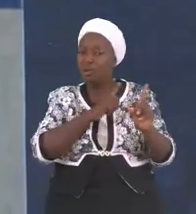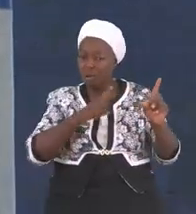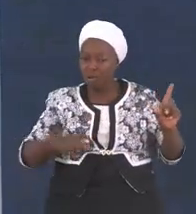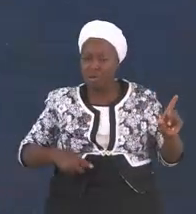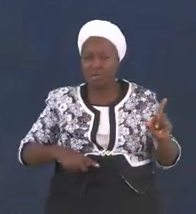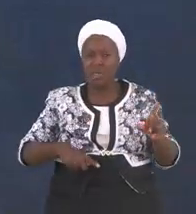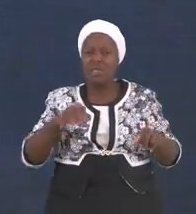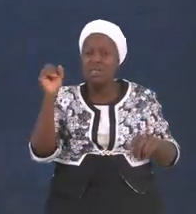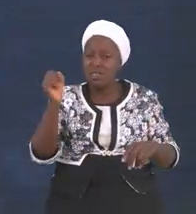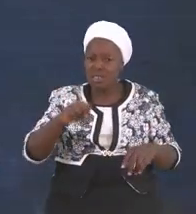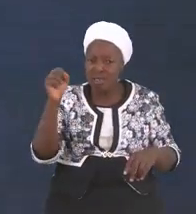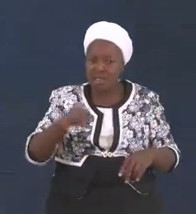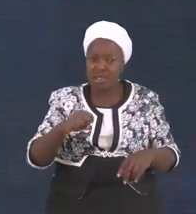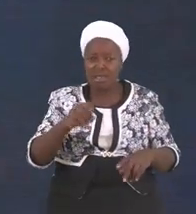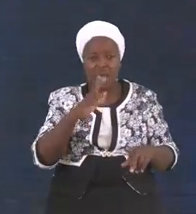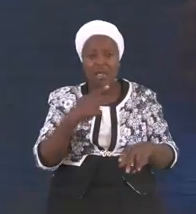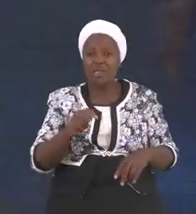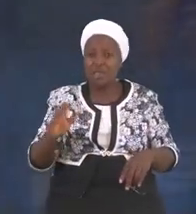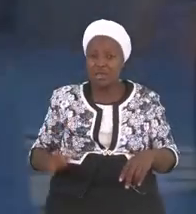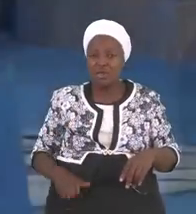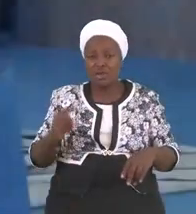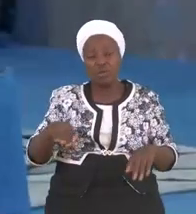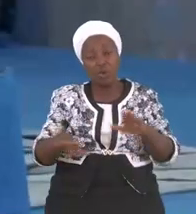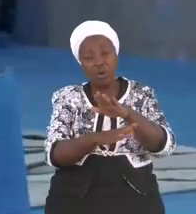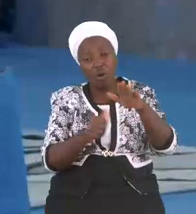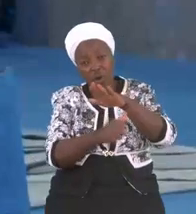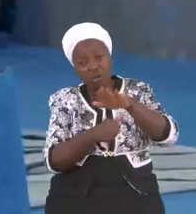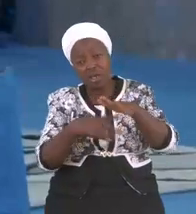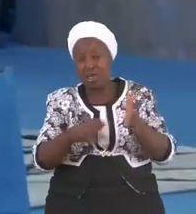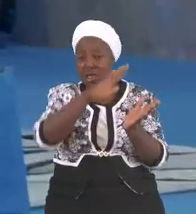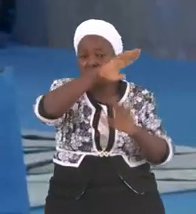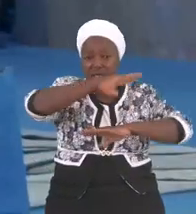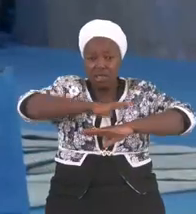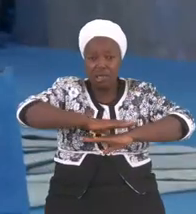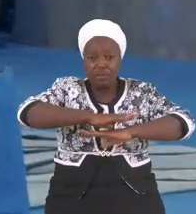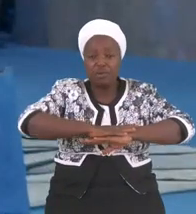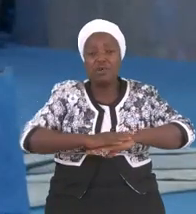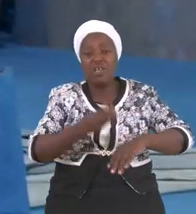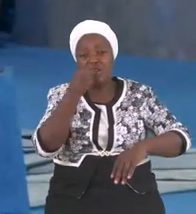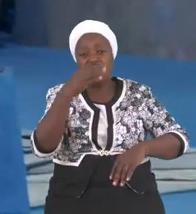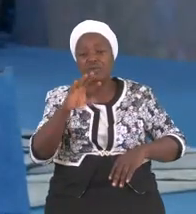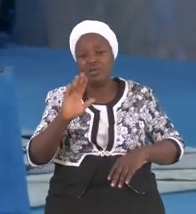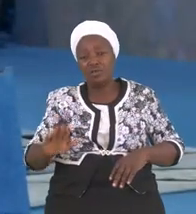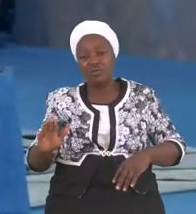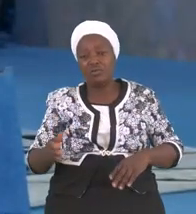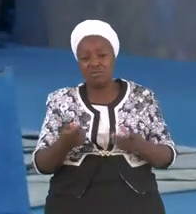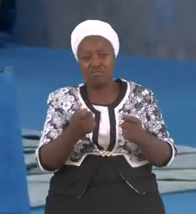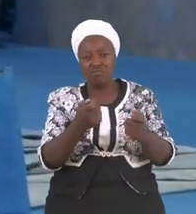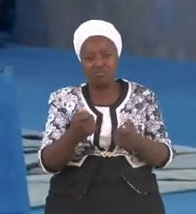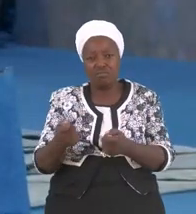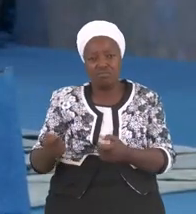dogs under the table each of the children's crumbs, and I'm ready. Let